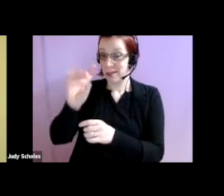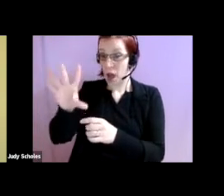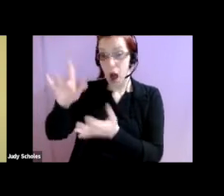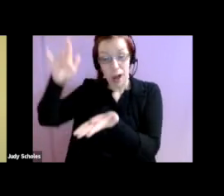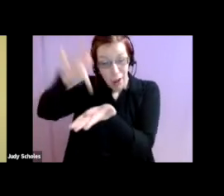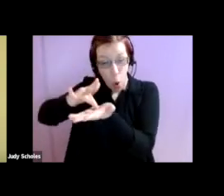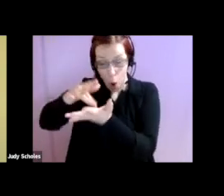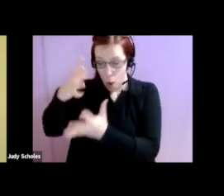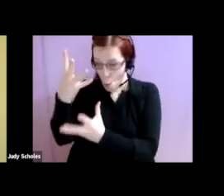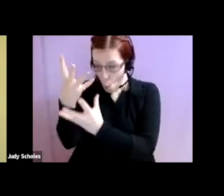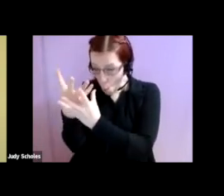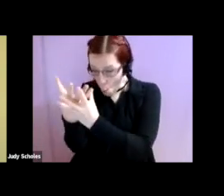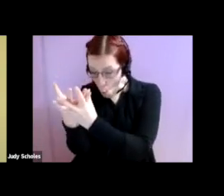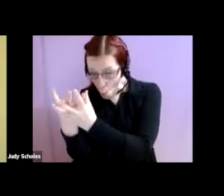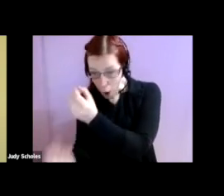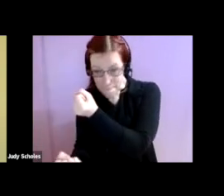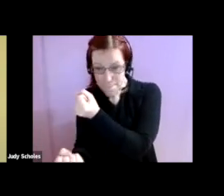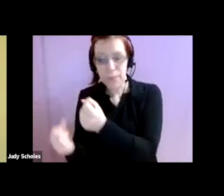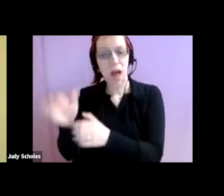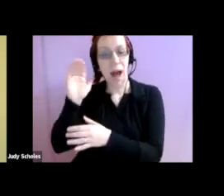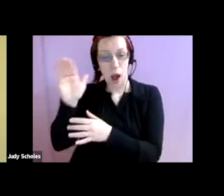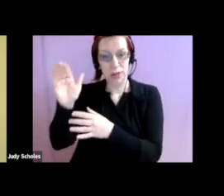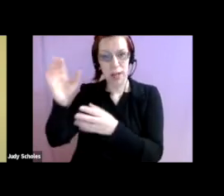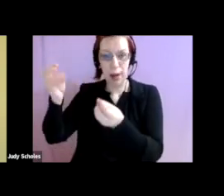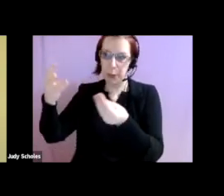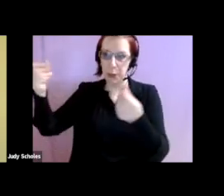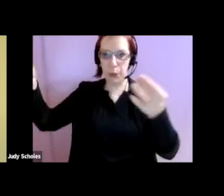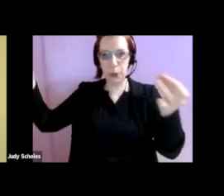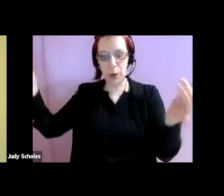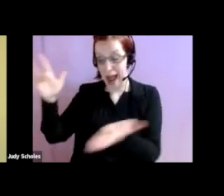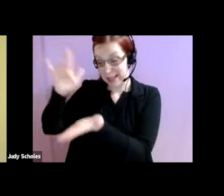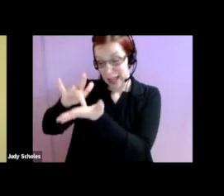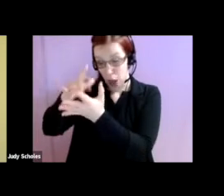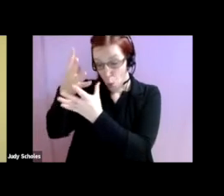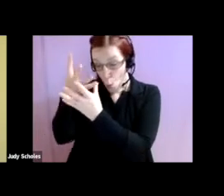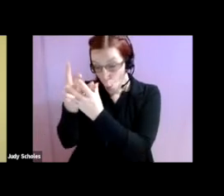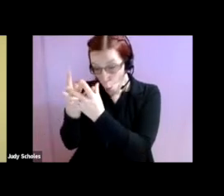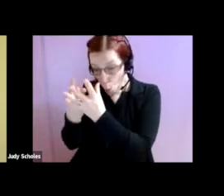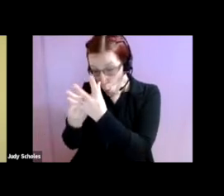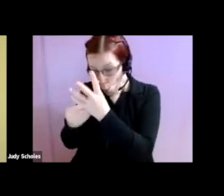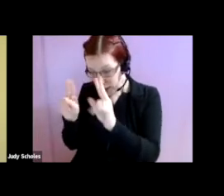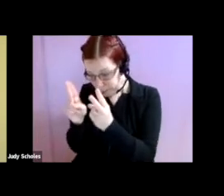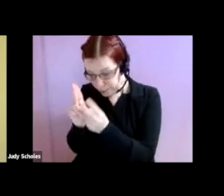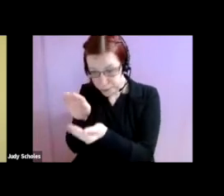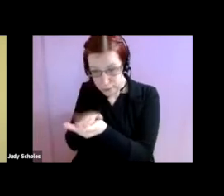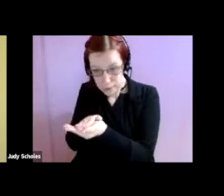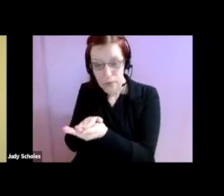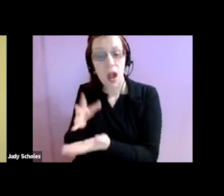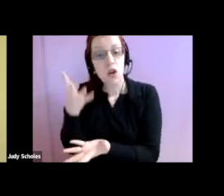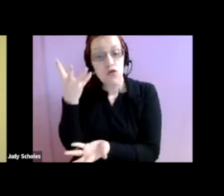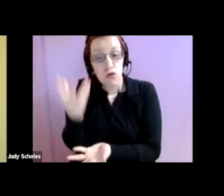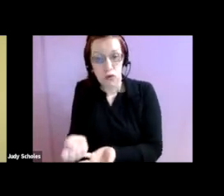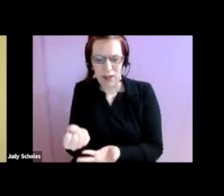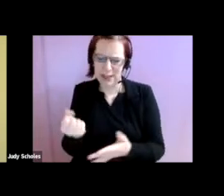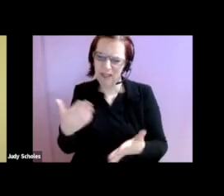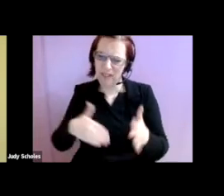off the outside, and the center collapses down into a region of space where gravity is so strong that